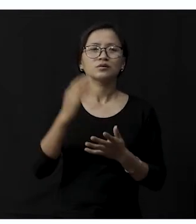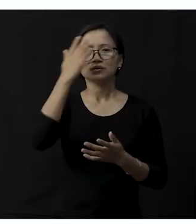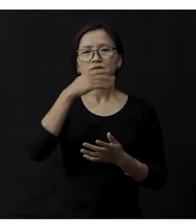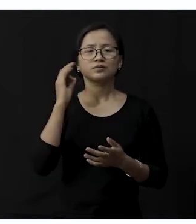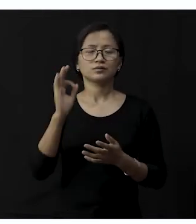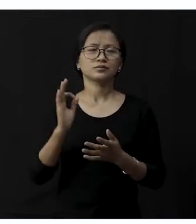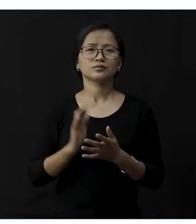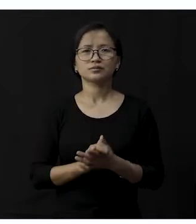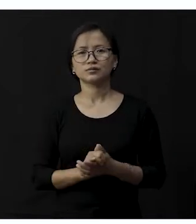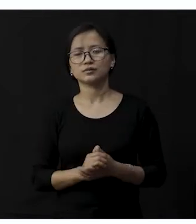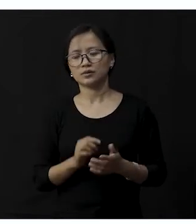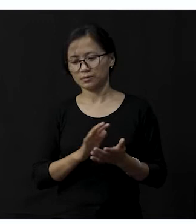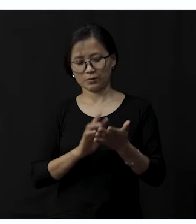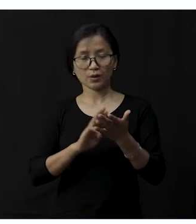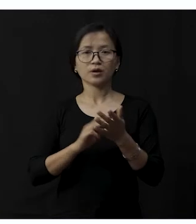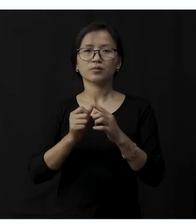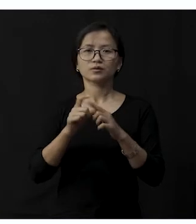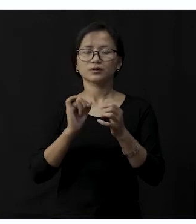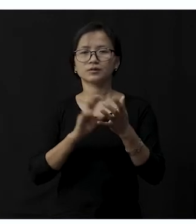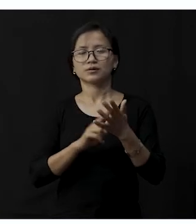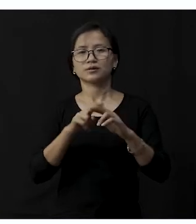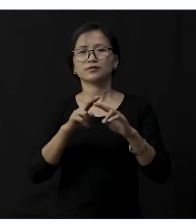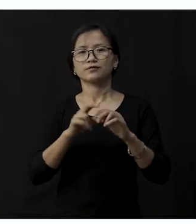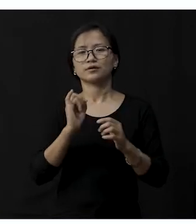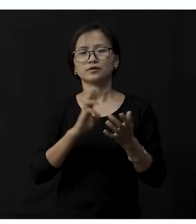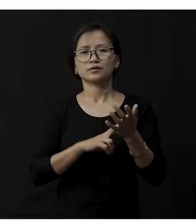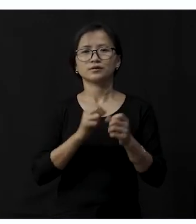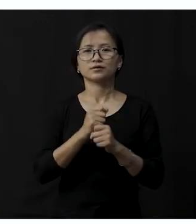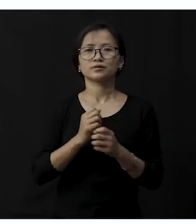Now modifies means another word to